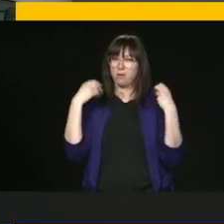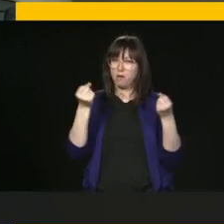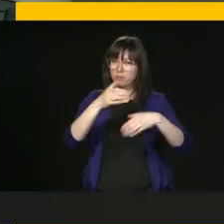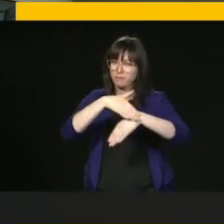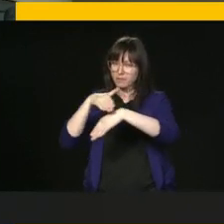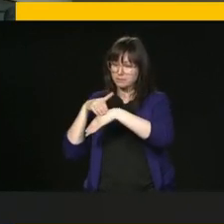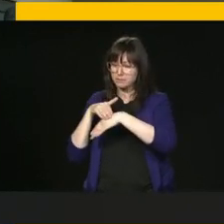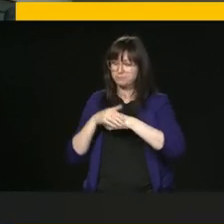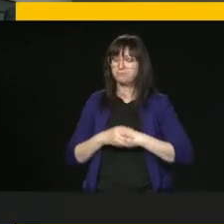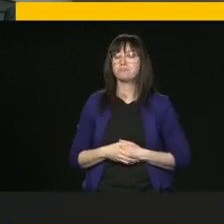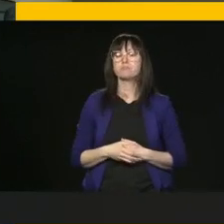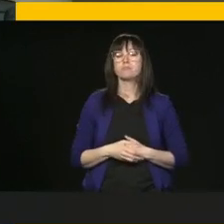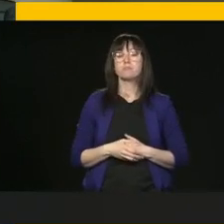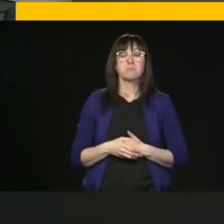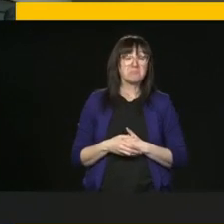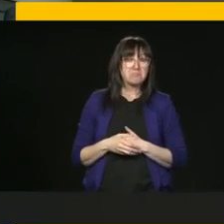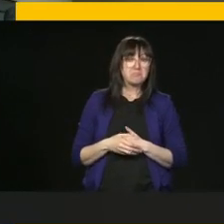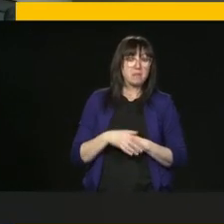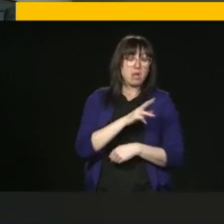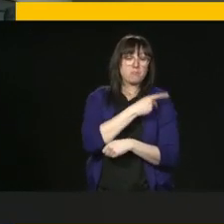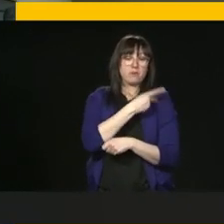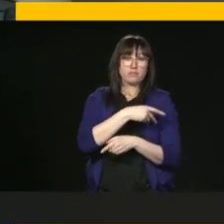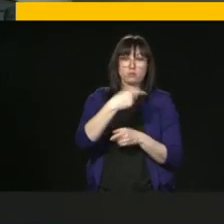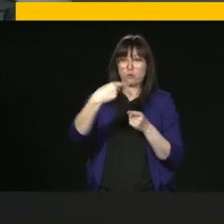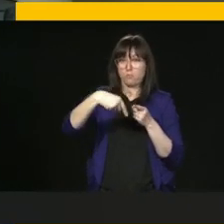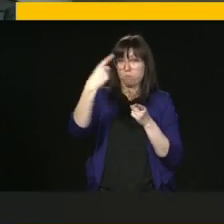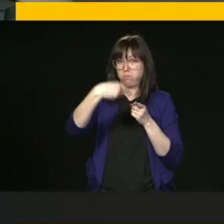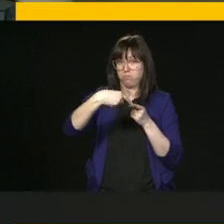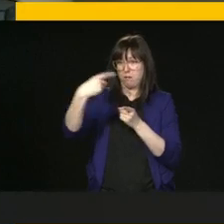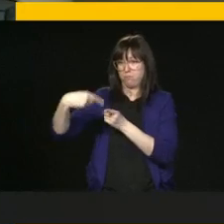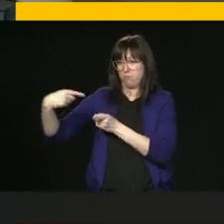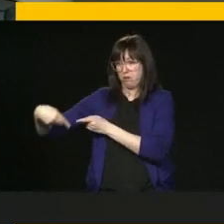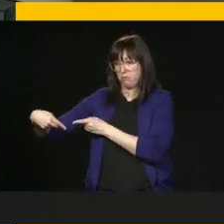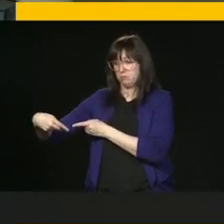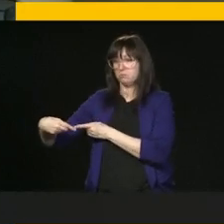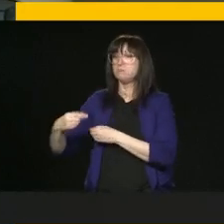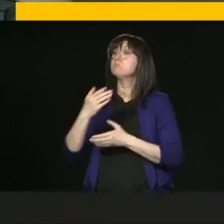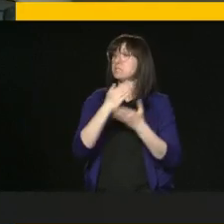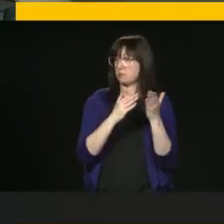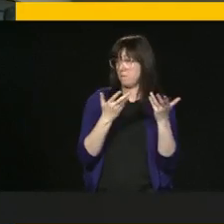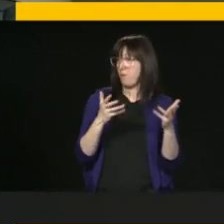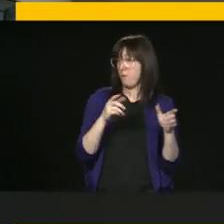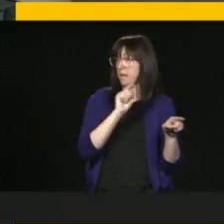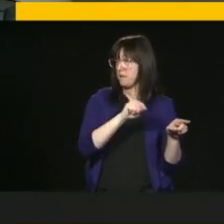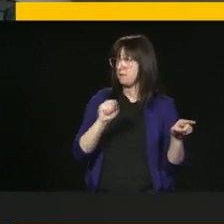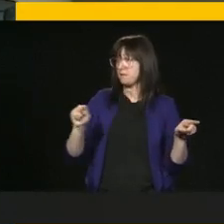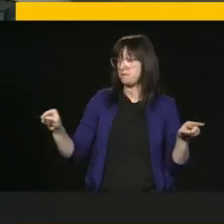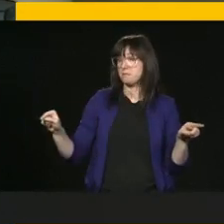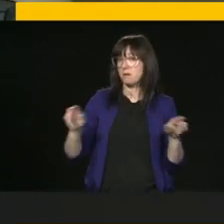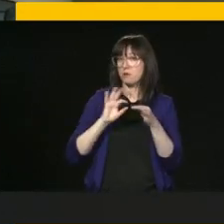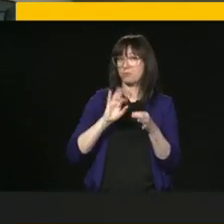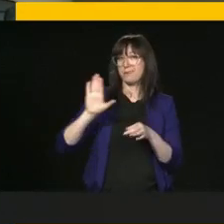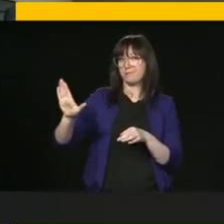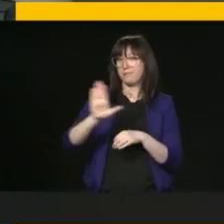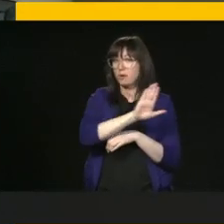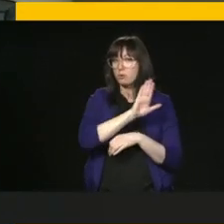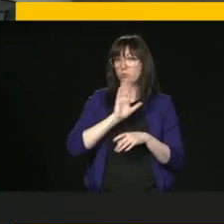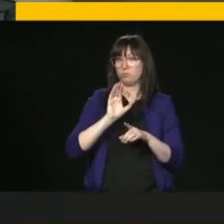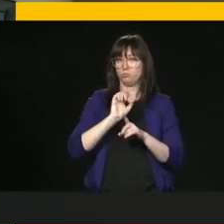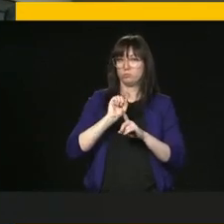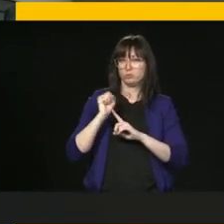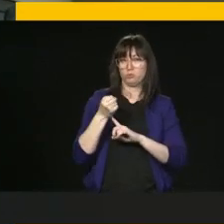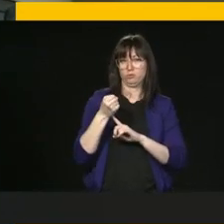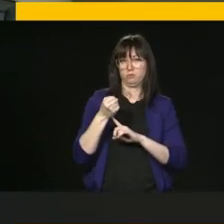closures of interprovincial borders, you know that some jurisdictions have done that based on their own particular situation. And I think Dr. Tam talked about